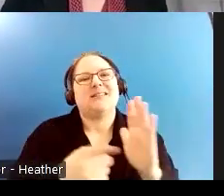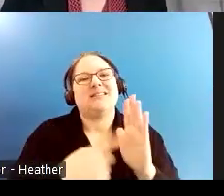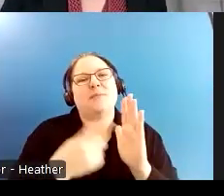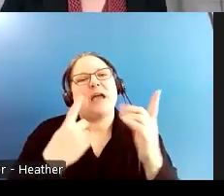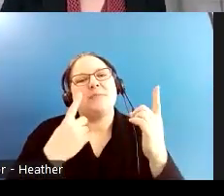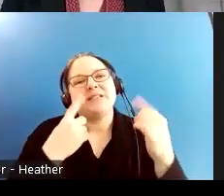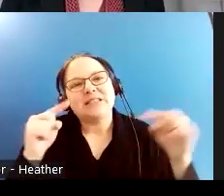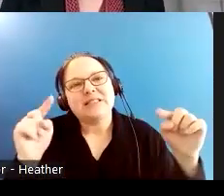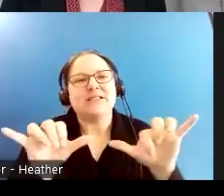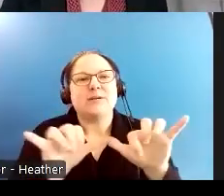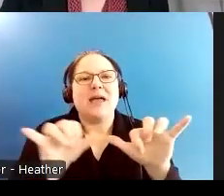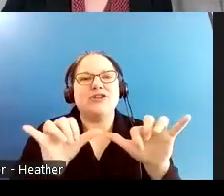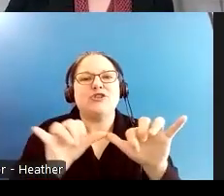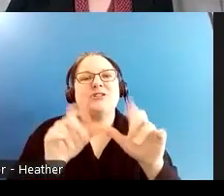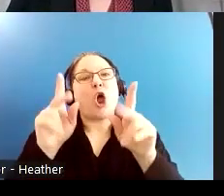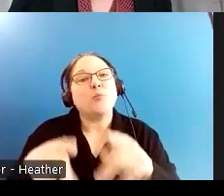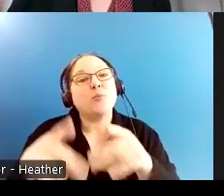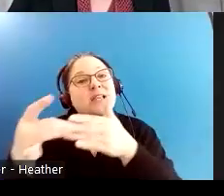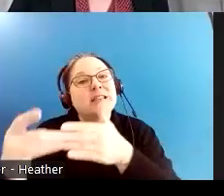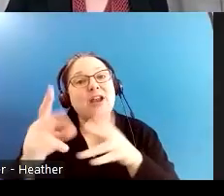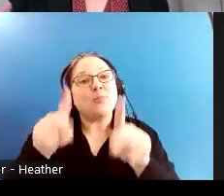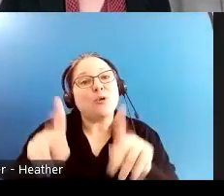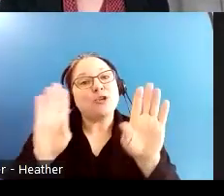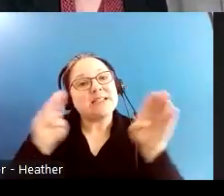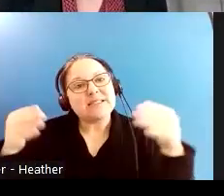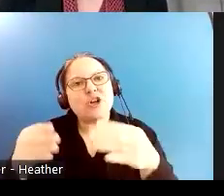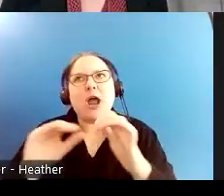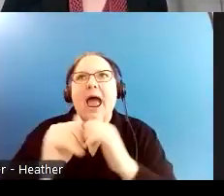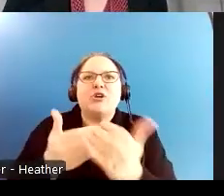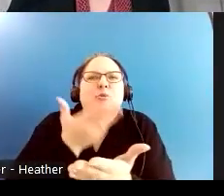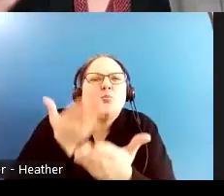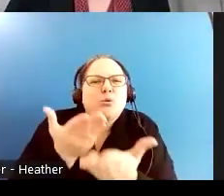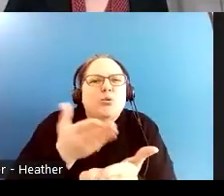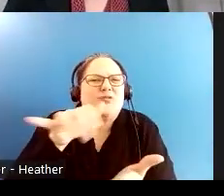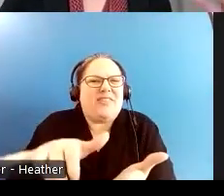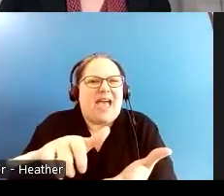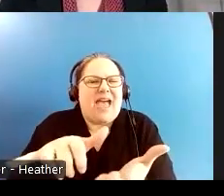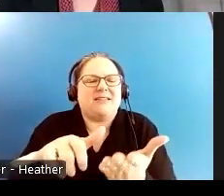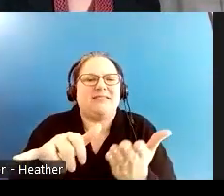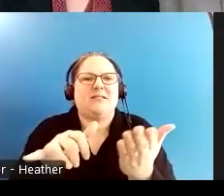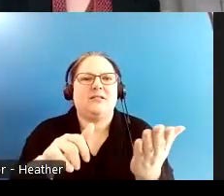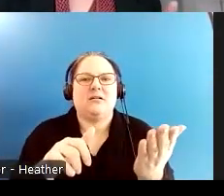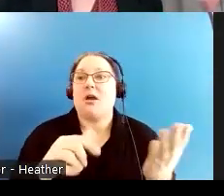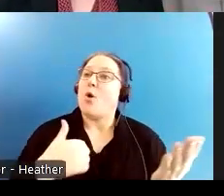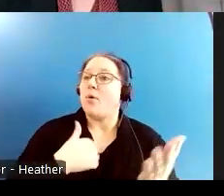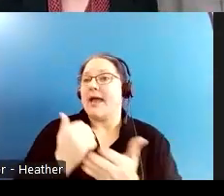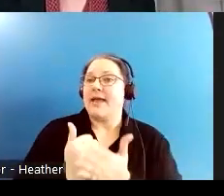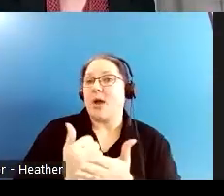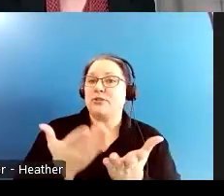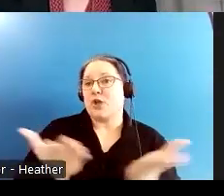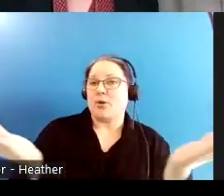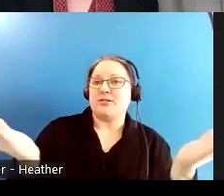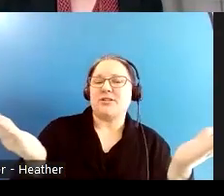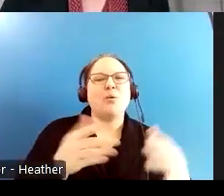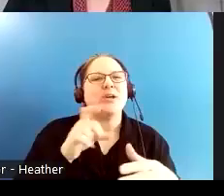person led and person centered. And how do we prove that we're actually making a difference besides saying like, oh, we helped house